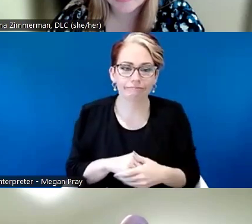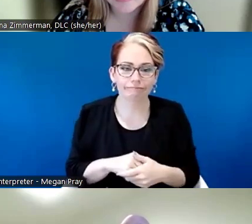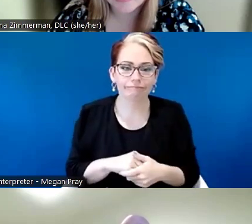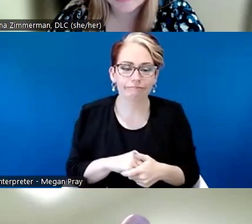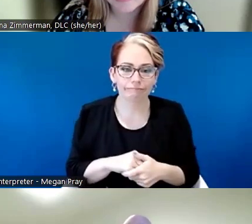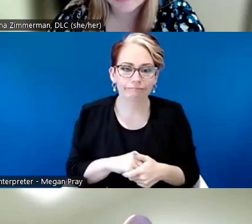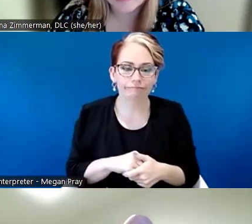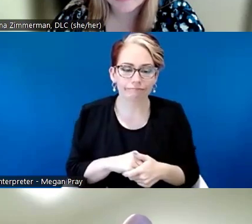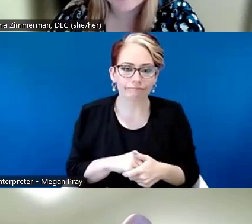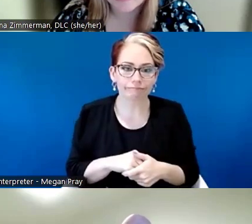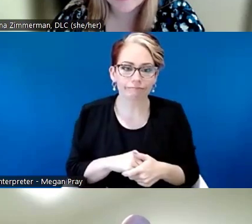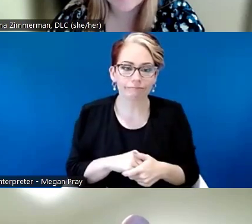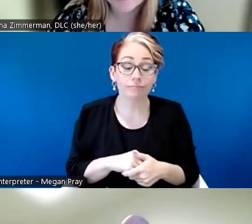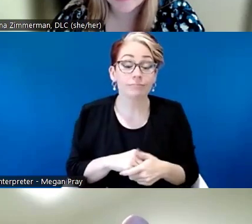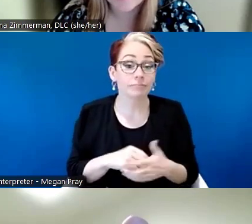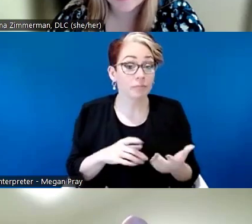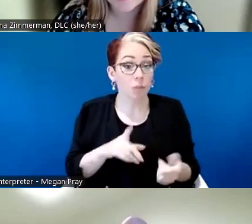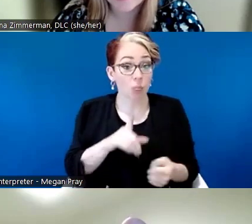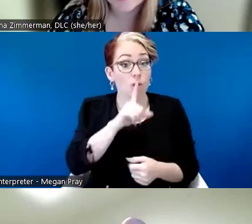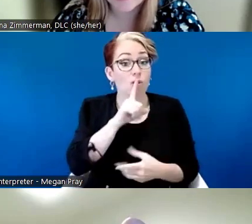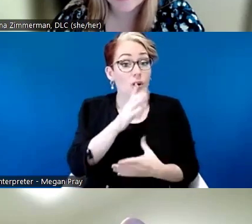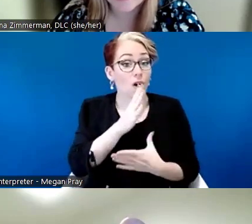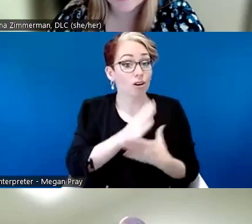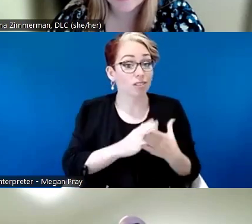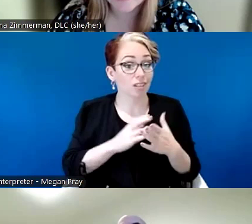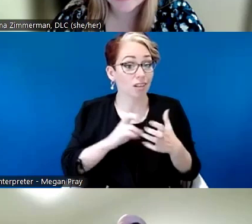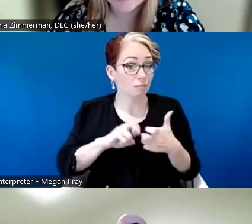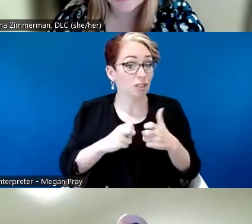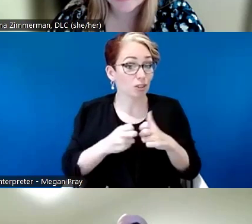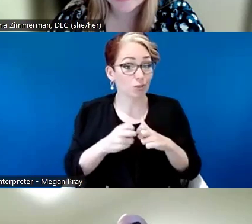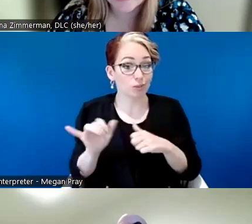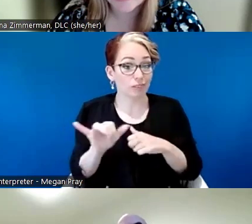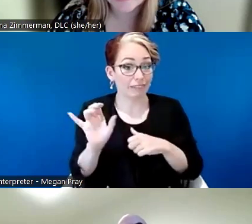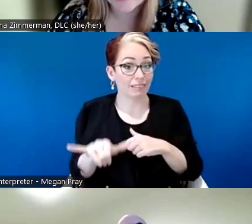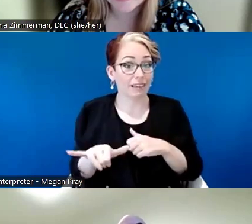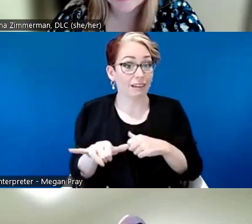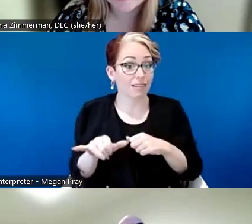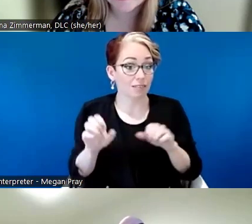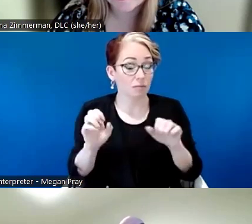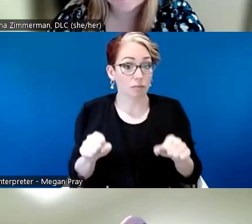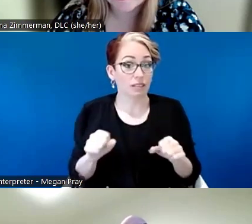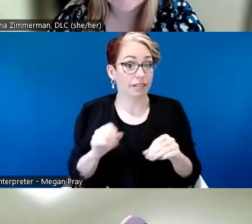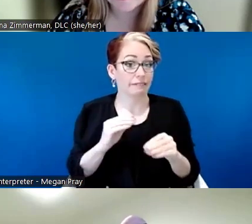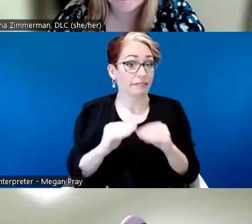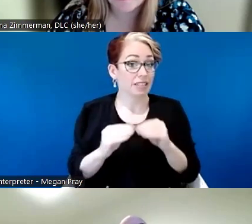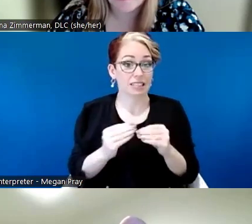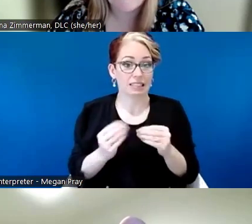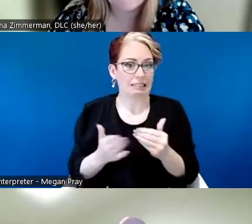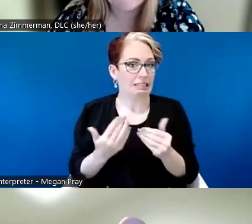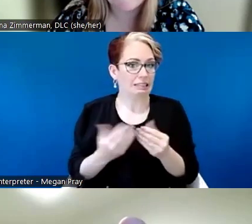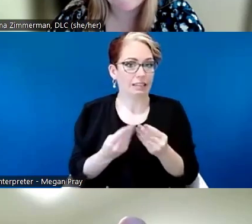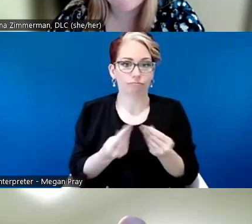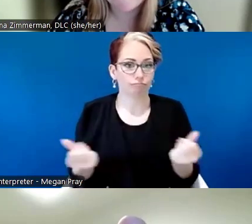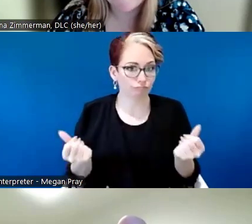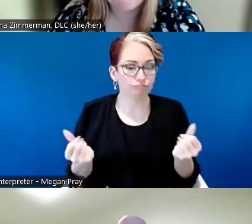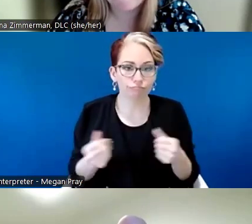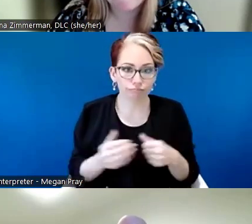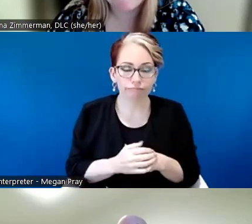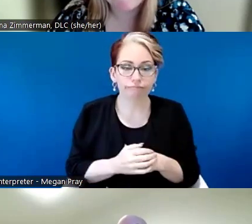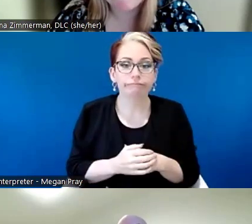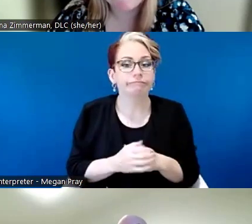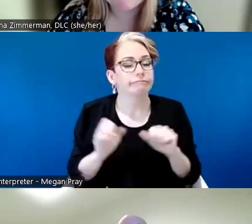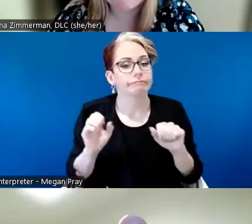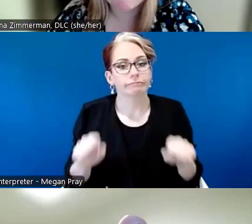And there are some issues like that can be dealt with on the spot. So you could always get in touch with us